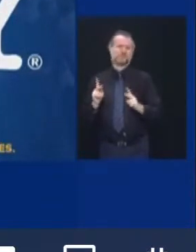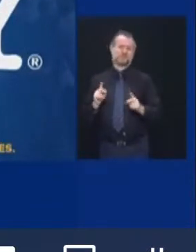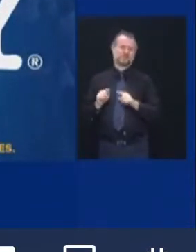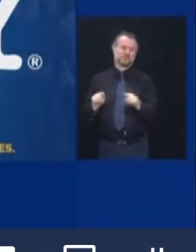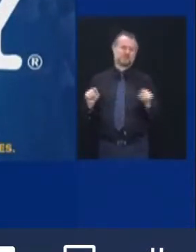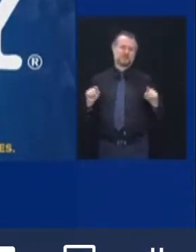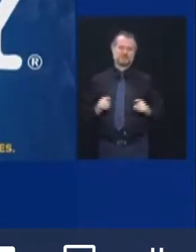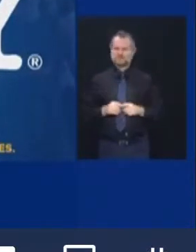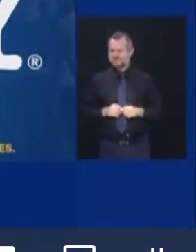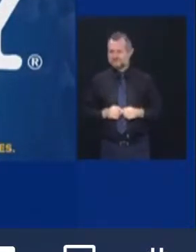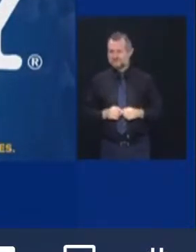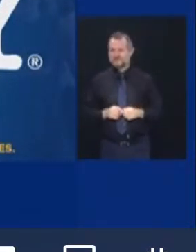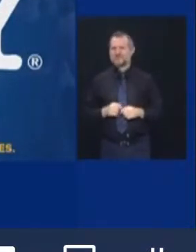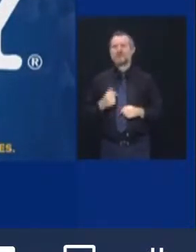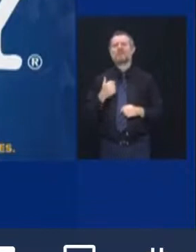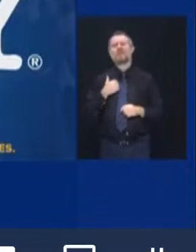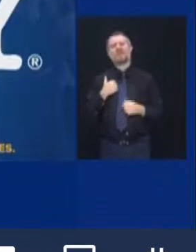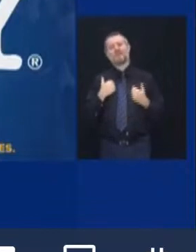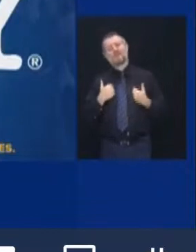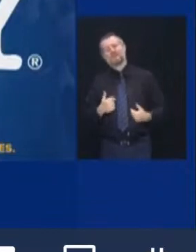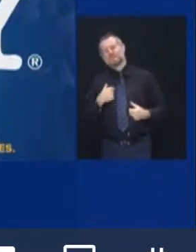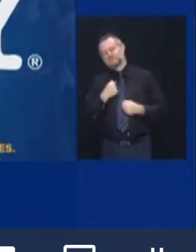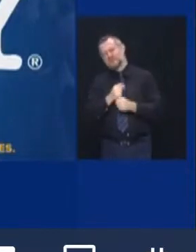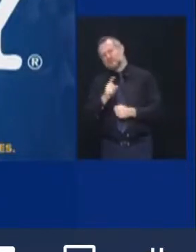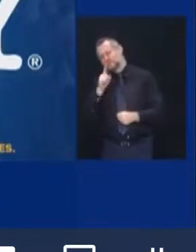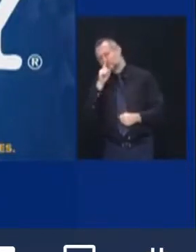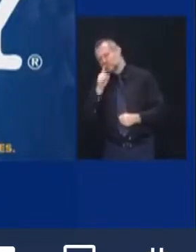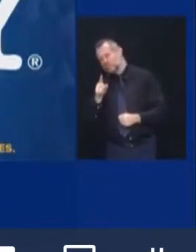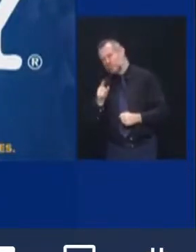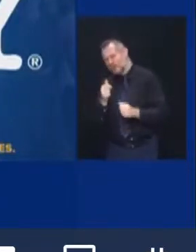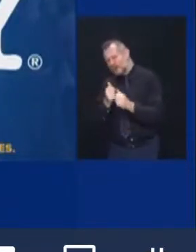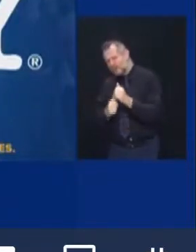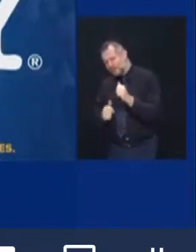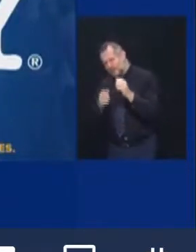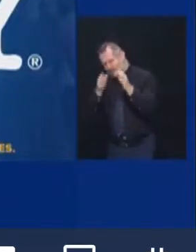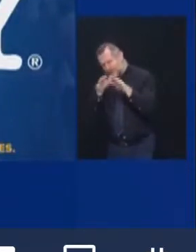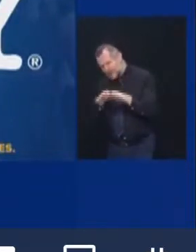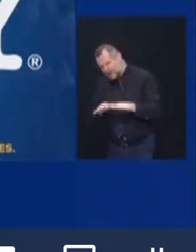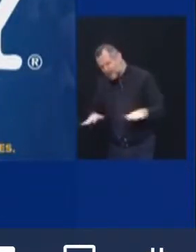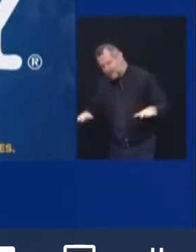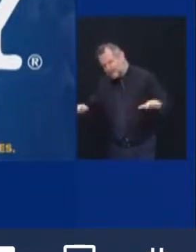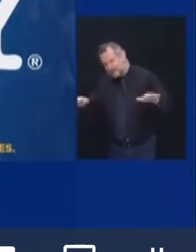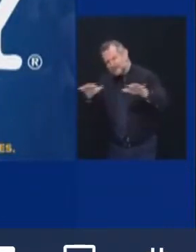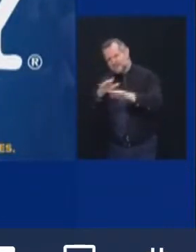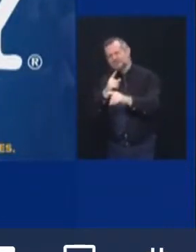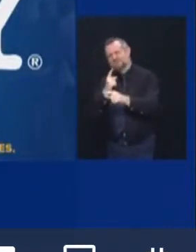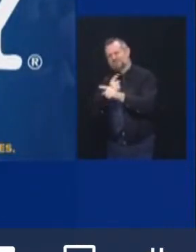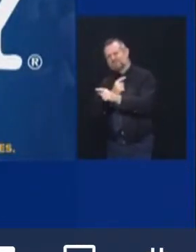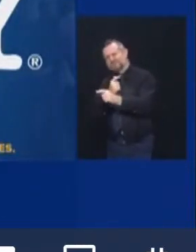I want to make sure everyone does everything they can to protect each other.